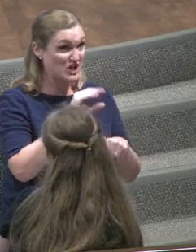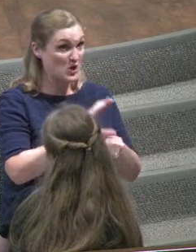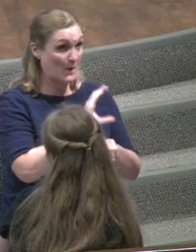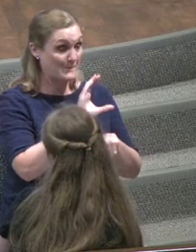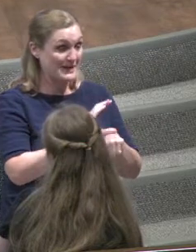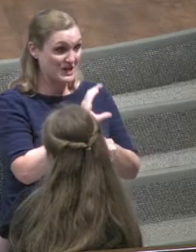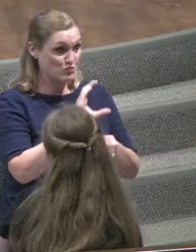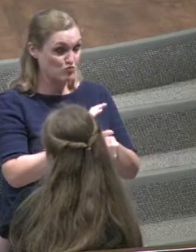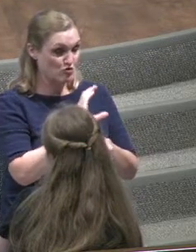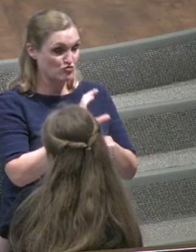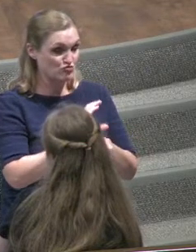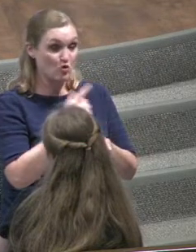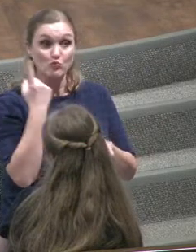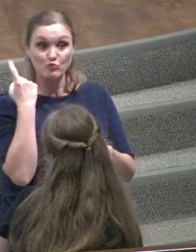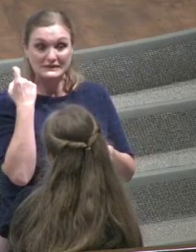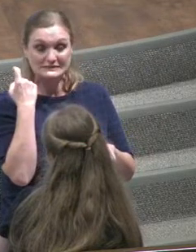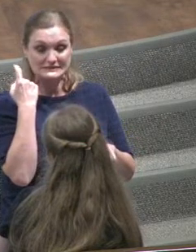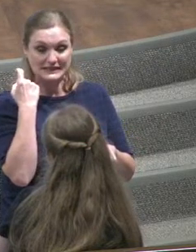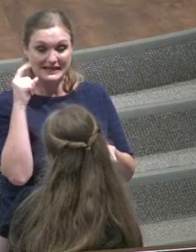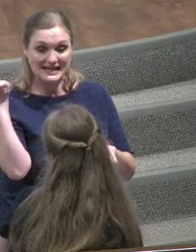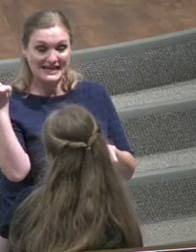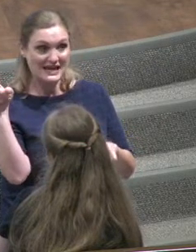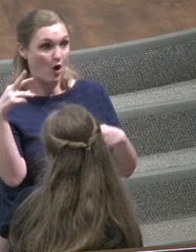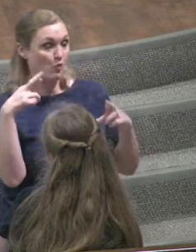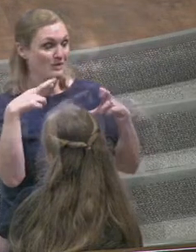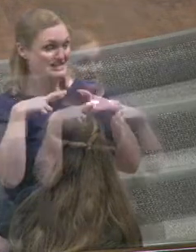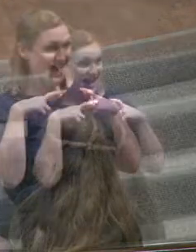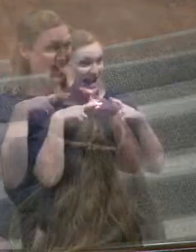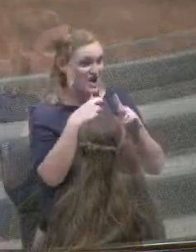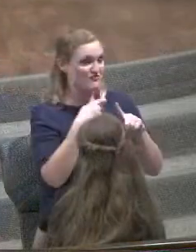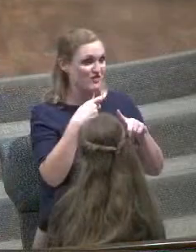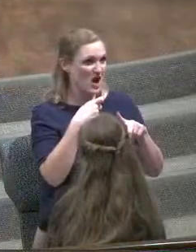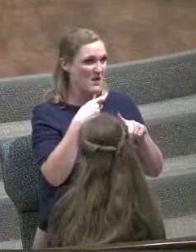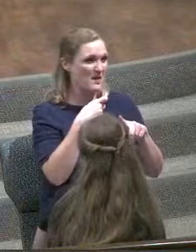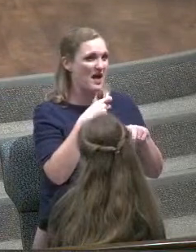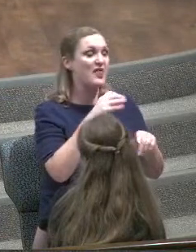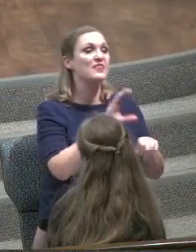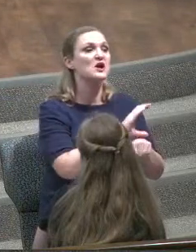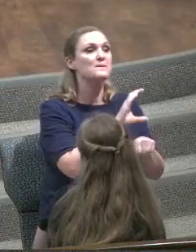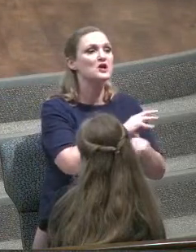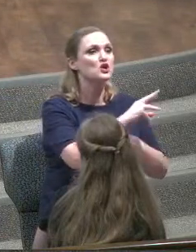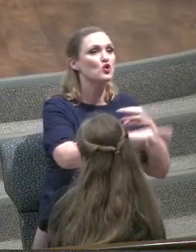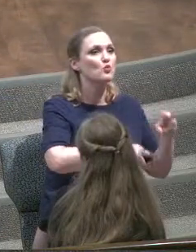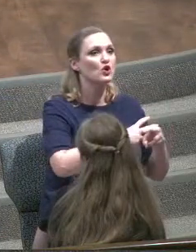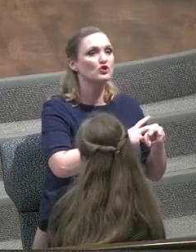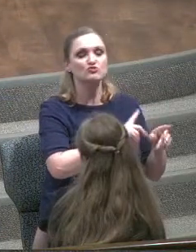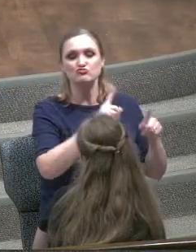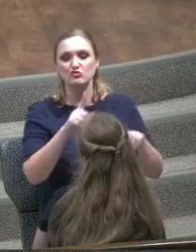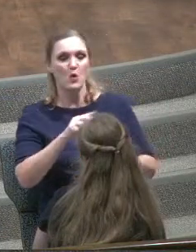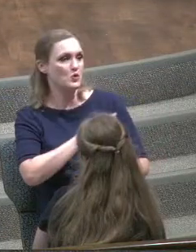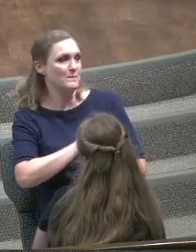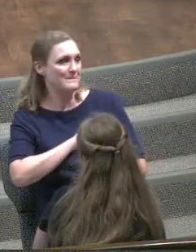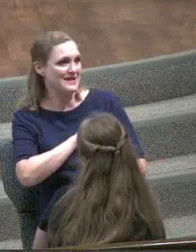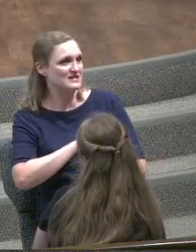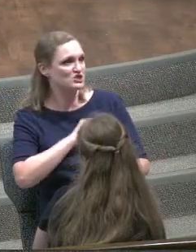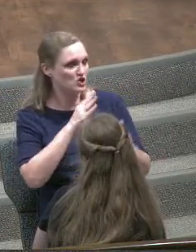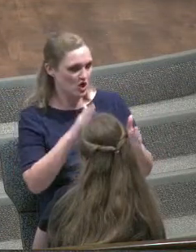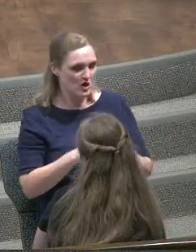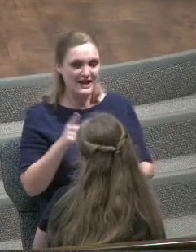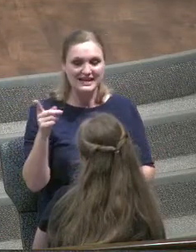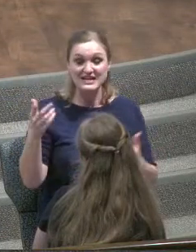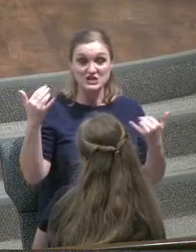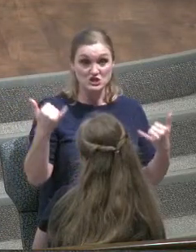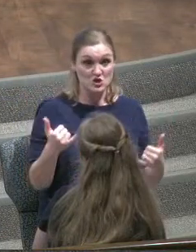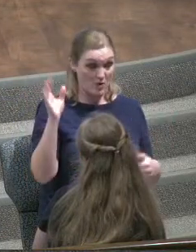consulting, recently Tim retired from his corporate career to pursue ministry opportunities, and he's currently